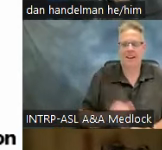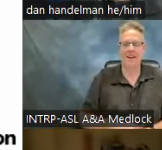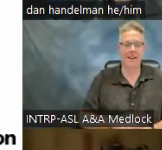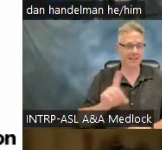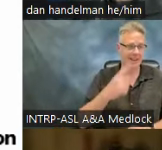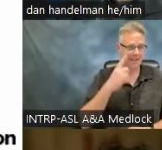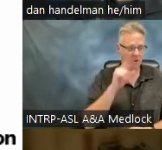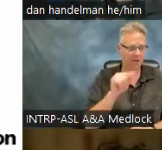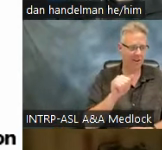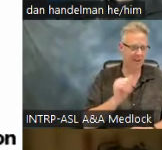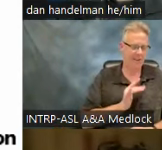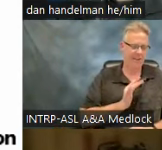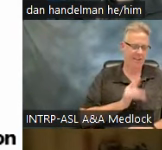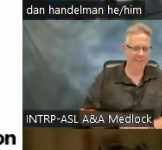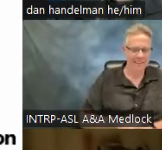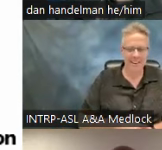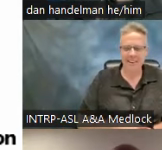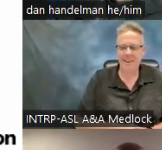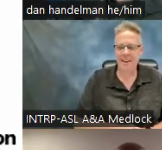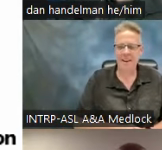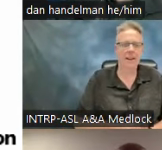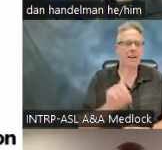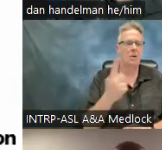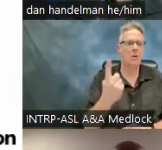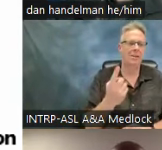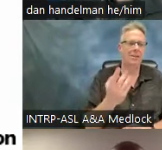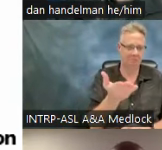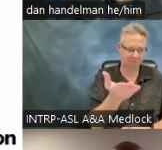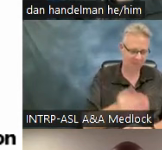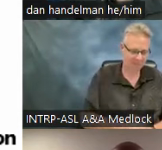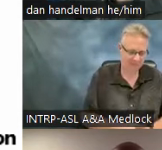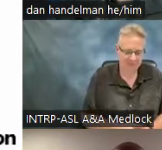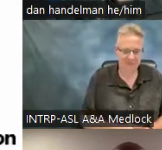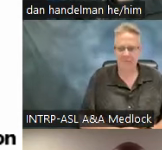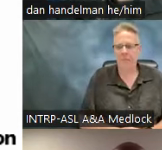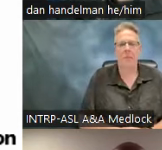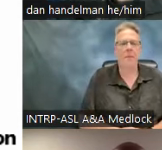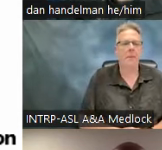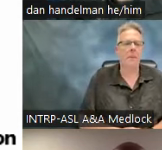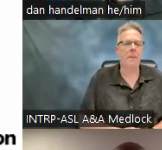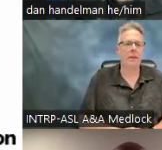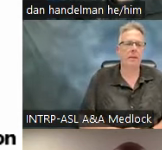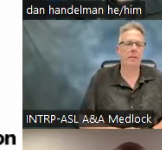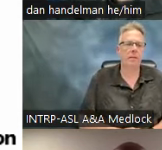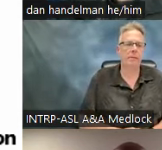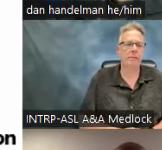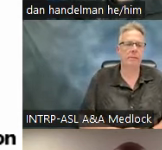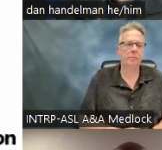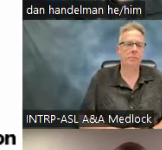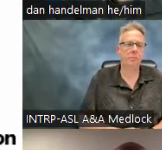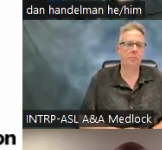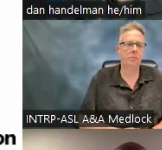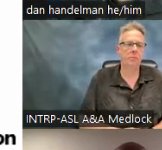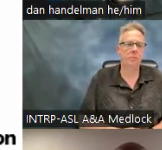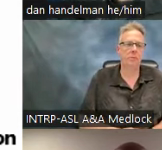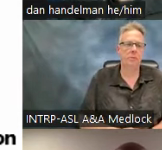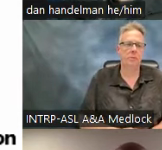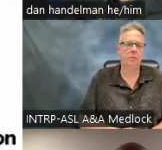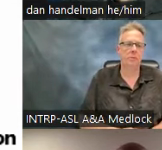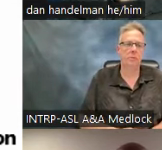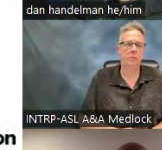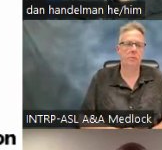data or data. D1, if the board requests medical information of any individual in an